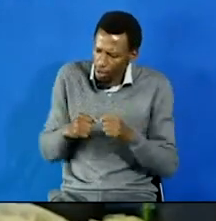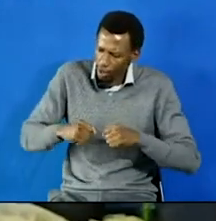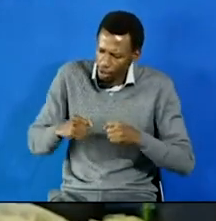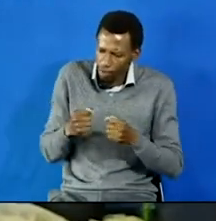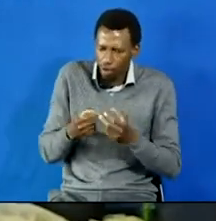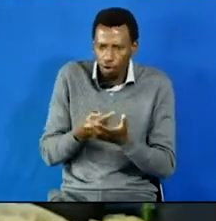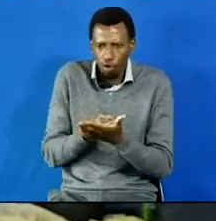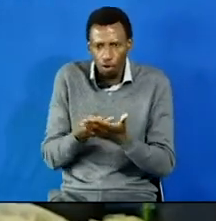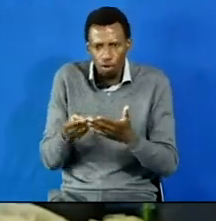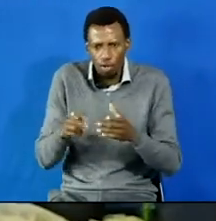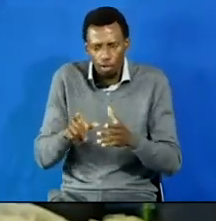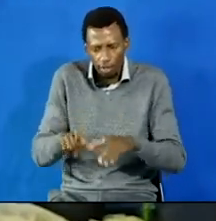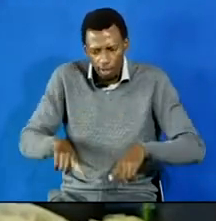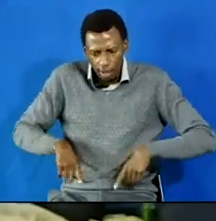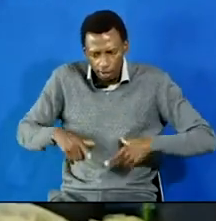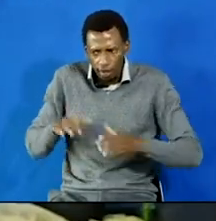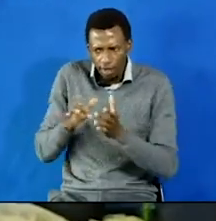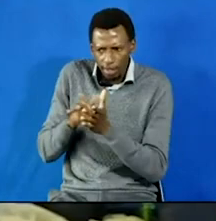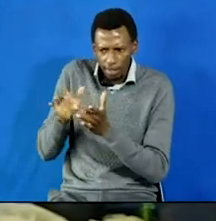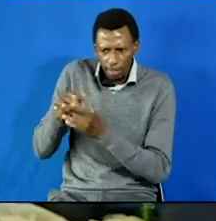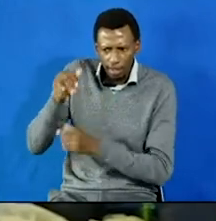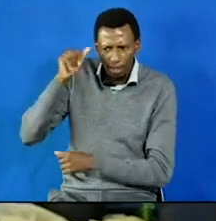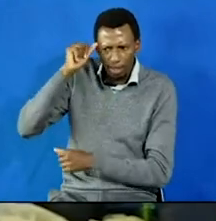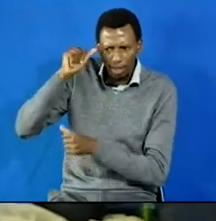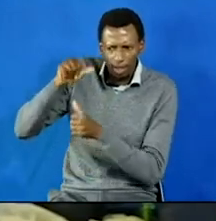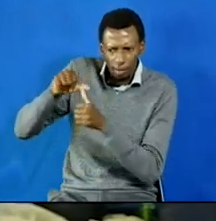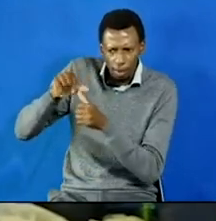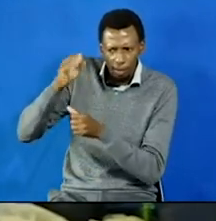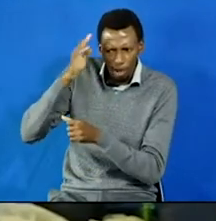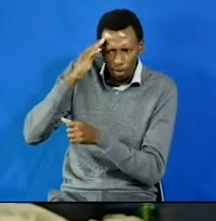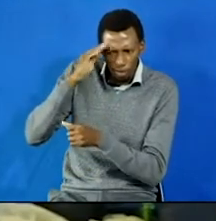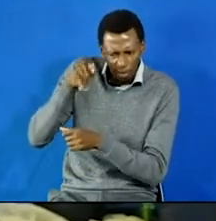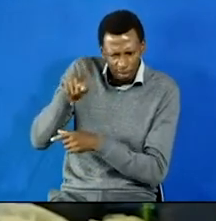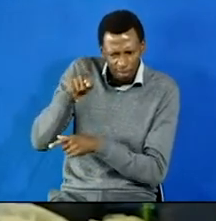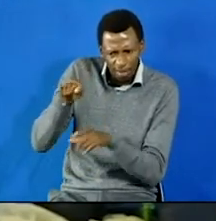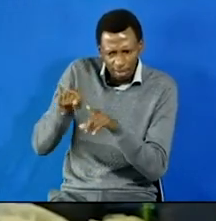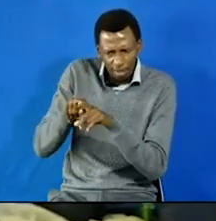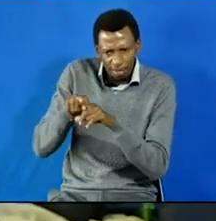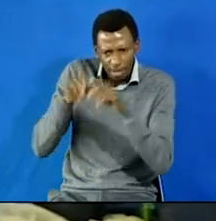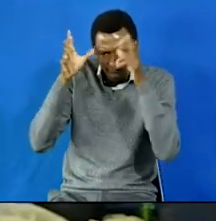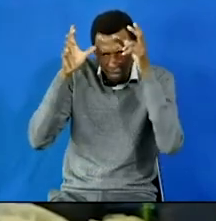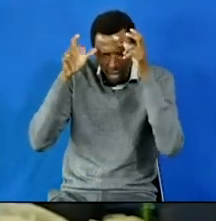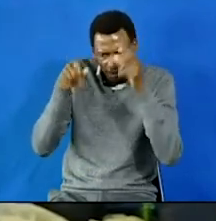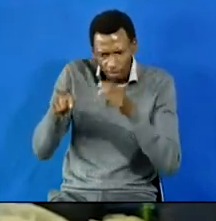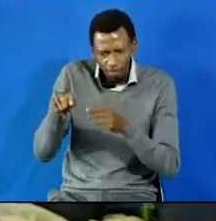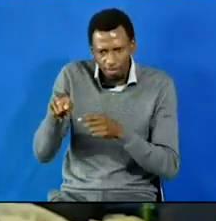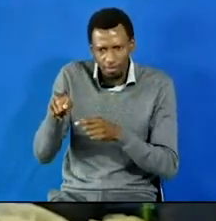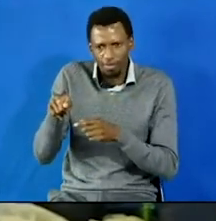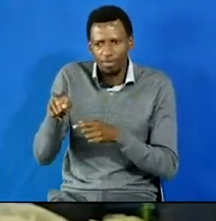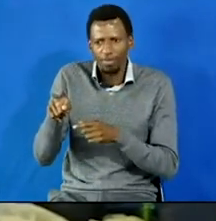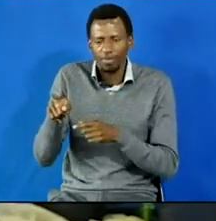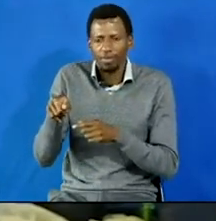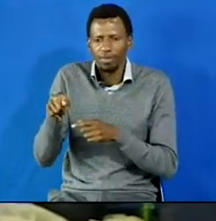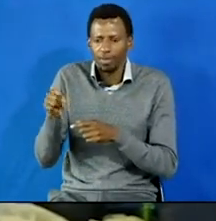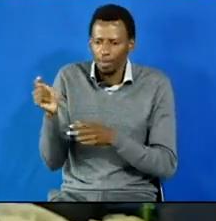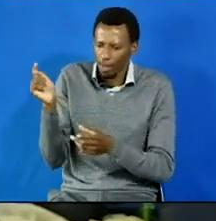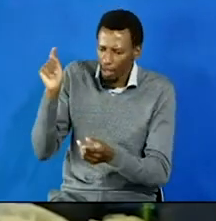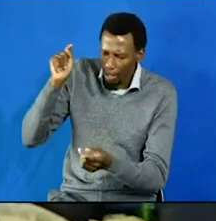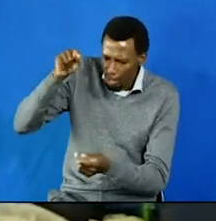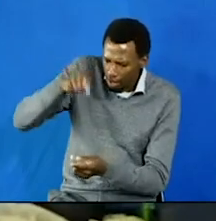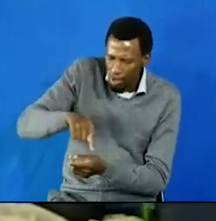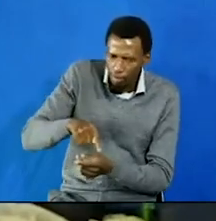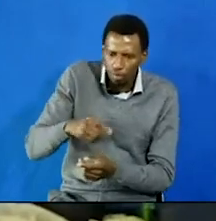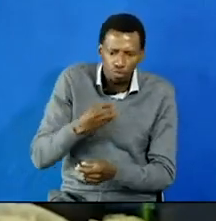lives, Jesus remembered and knew that this same Satan came to Adam